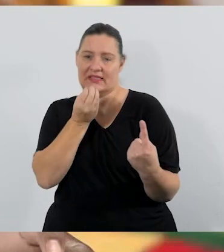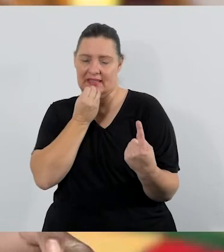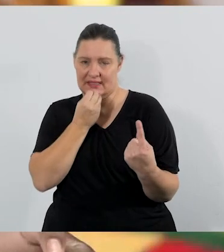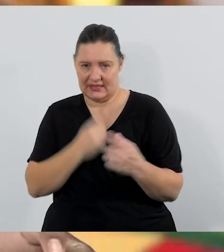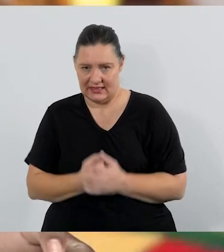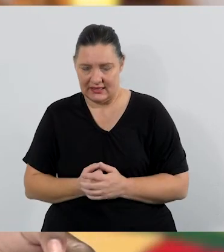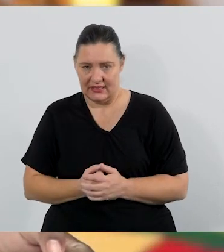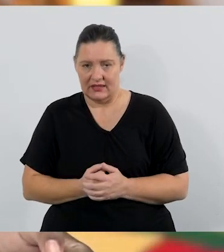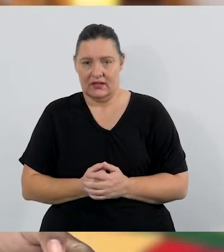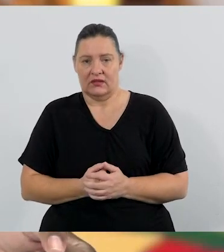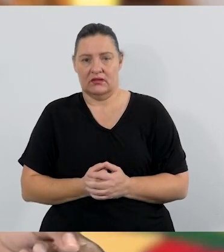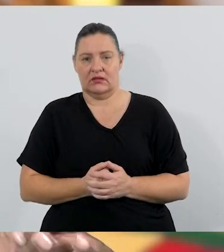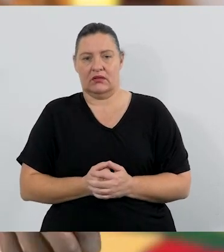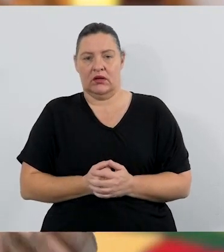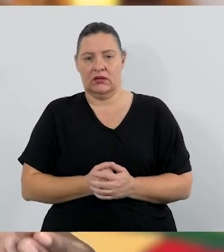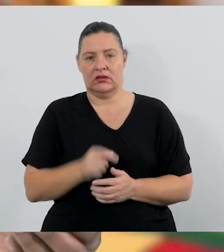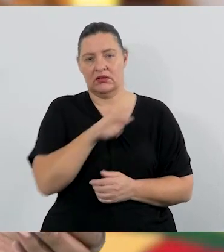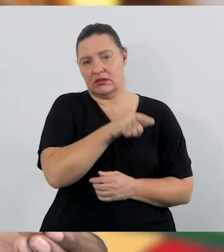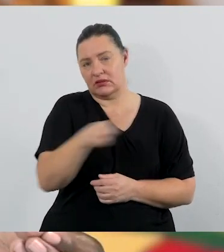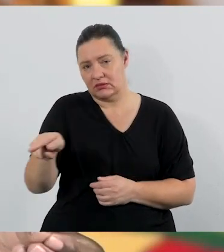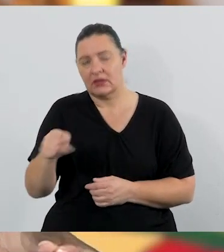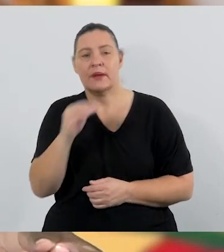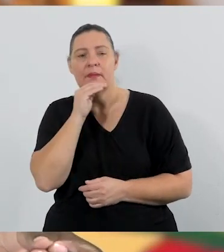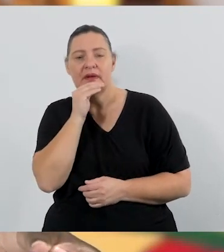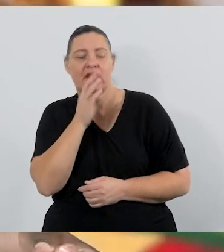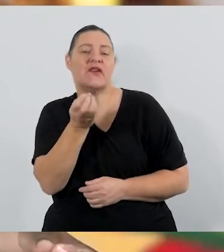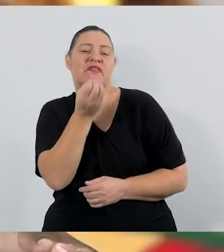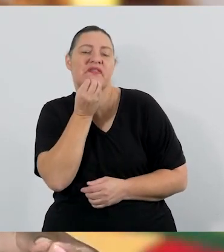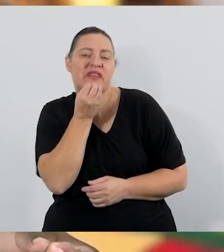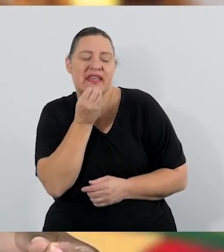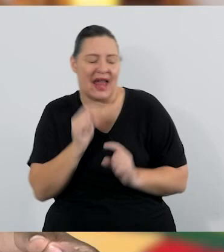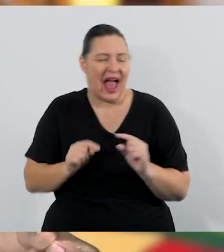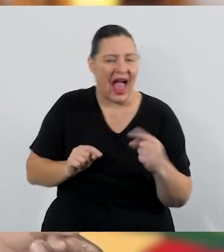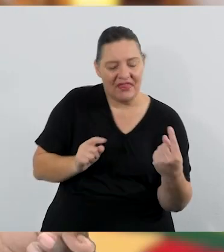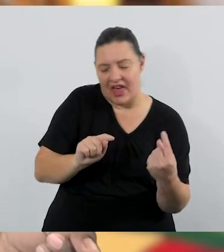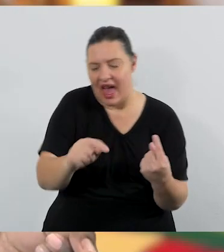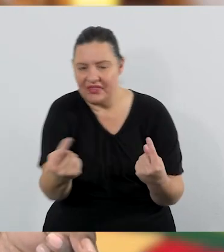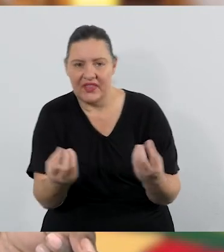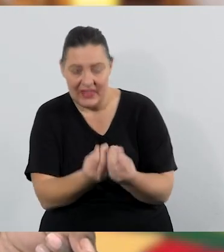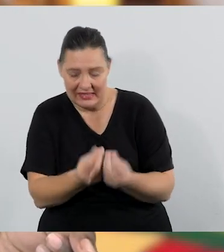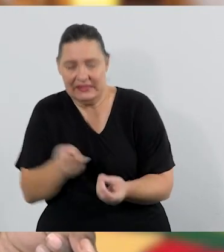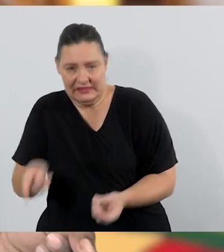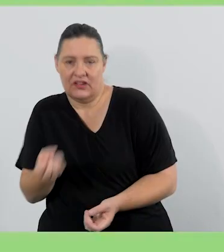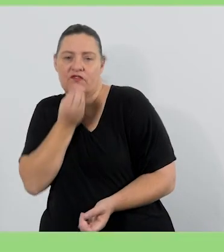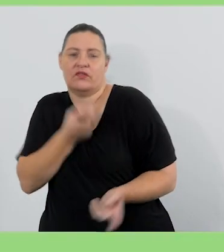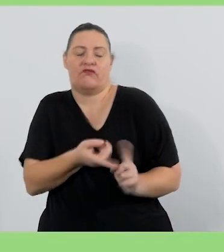feeding. So now it means that these are organisms that feed on other